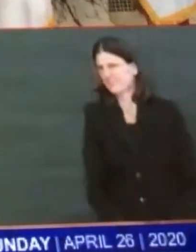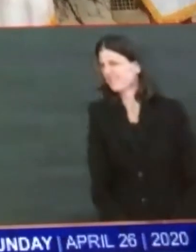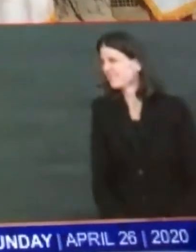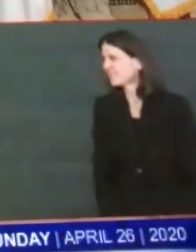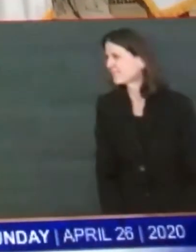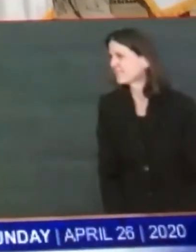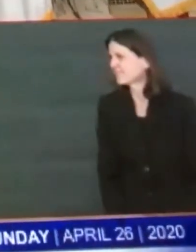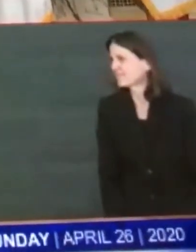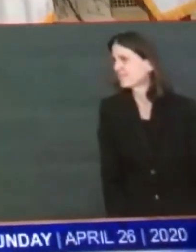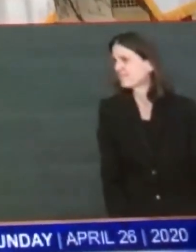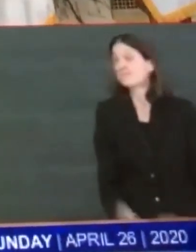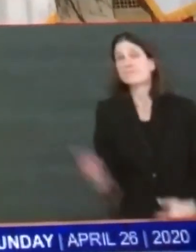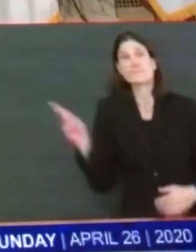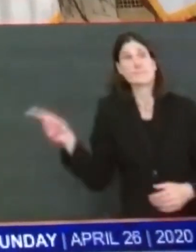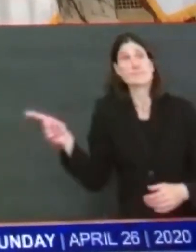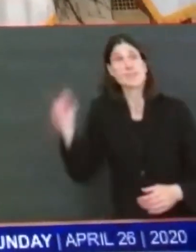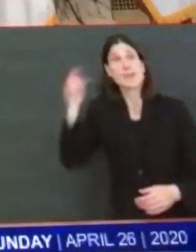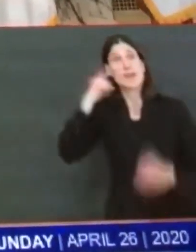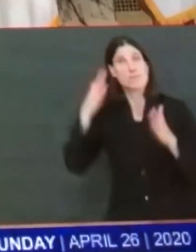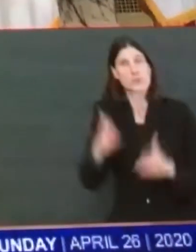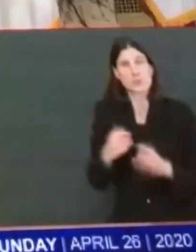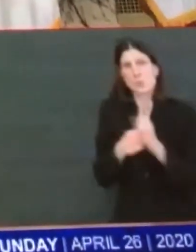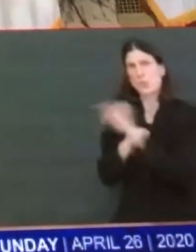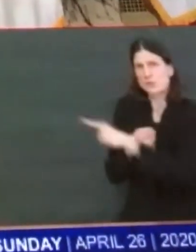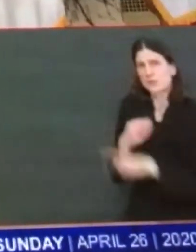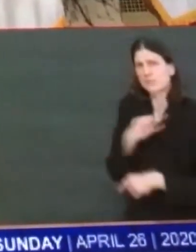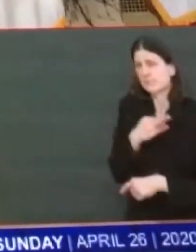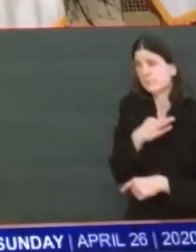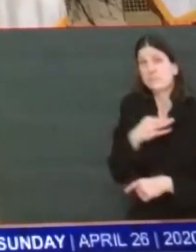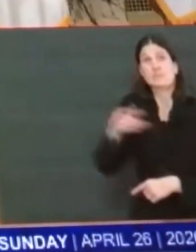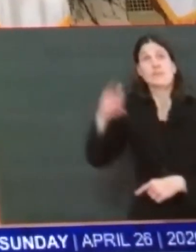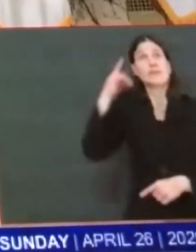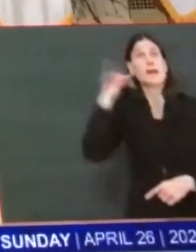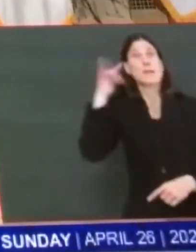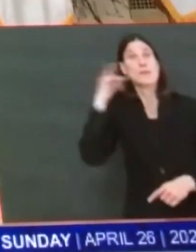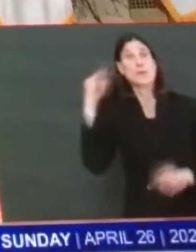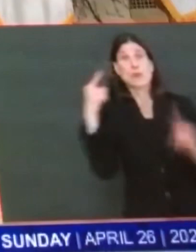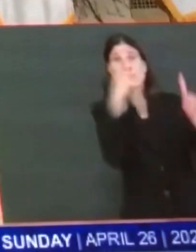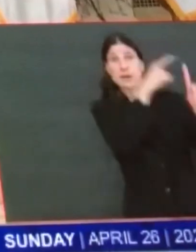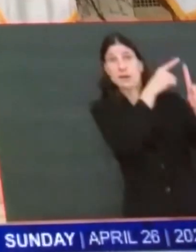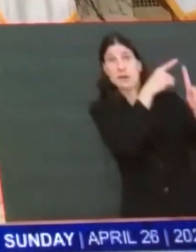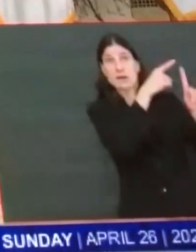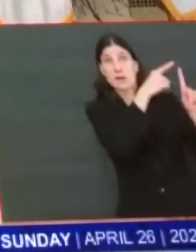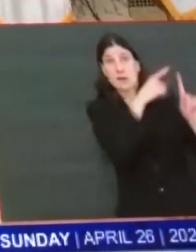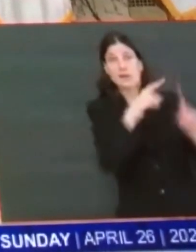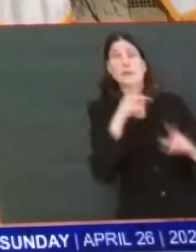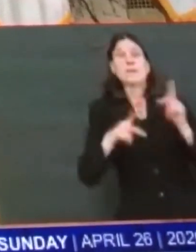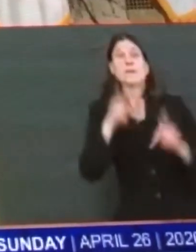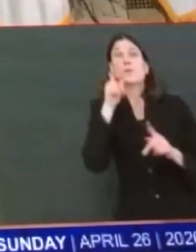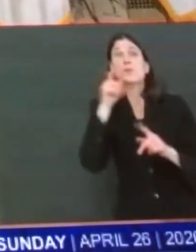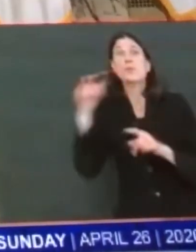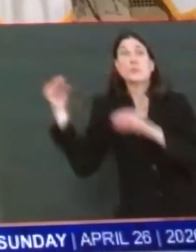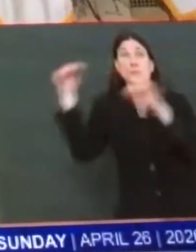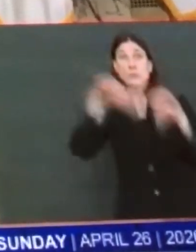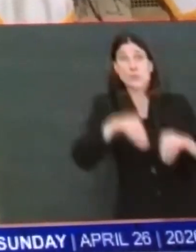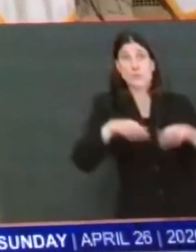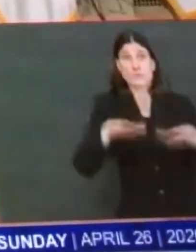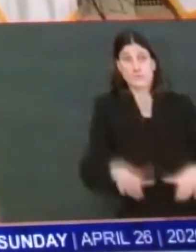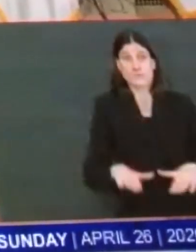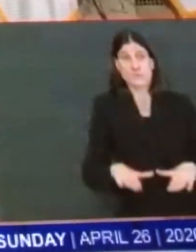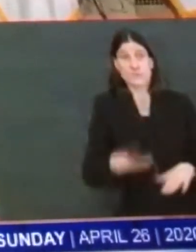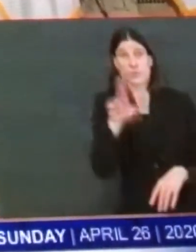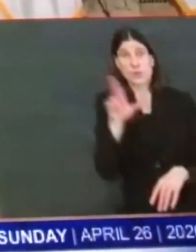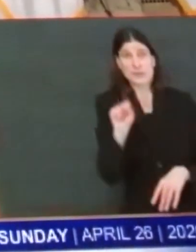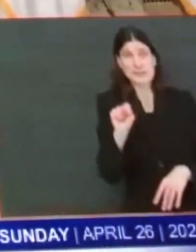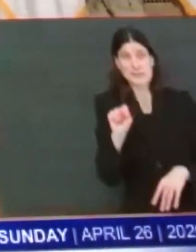Is for the governor. California is giving the undocumented immigrants a check for $500 to help during the pandemic. Many